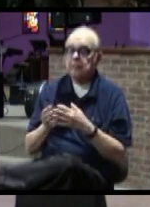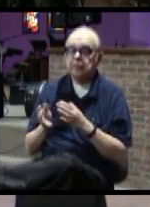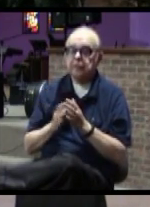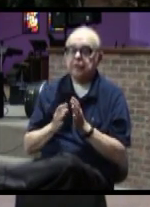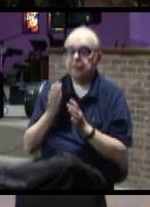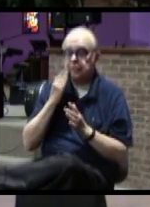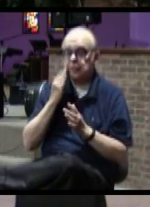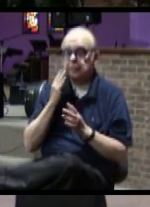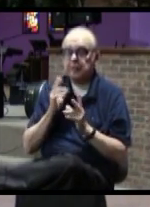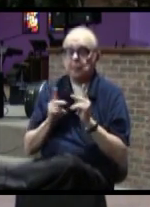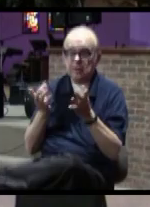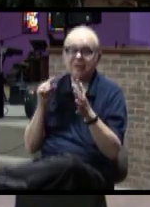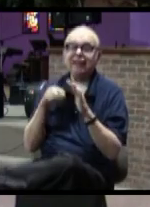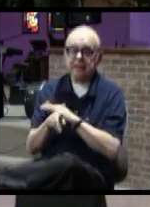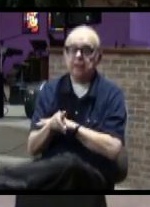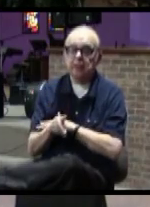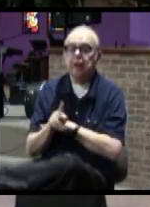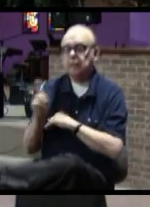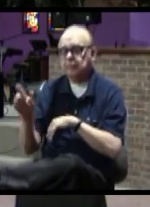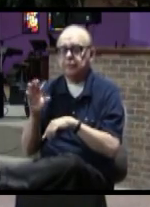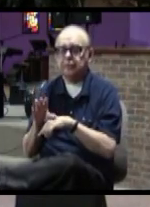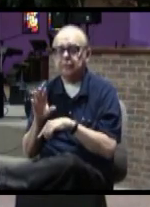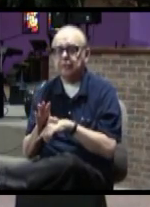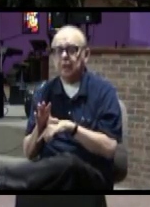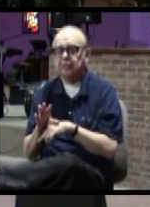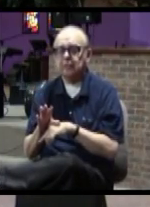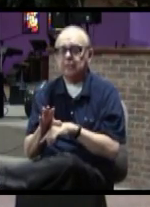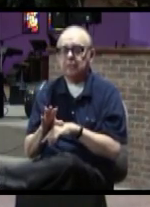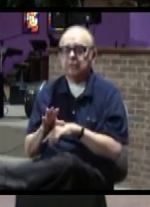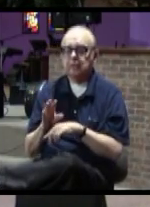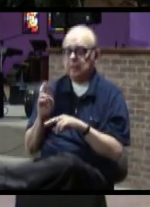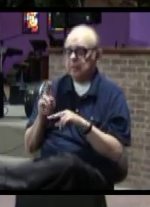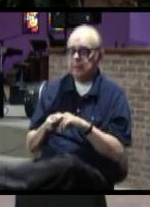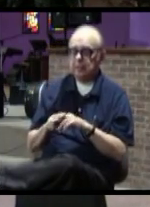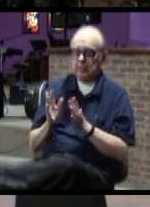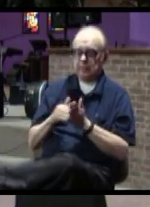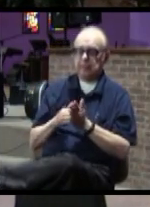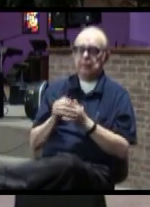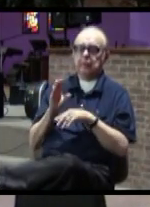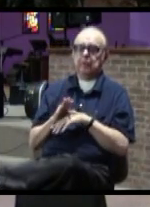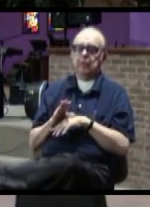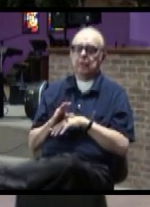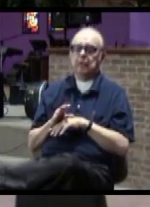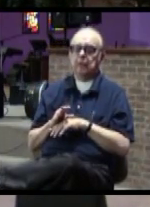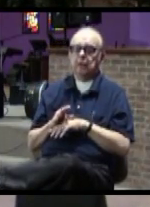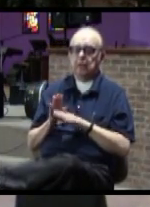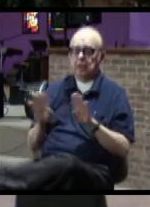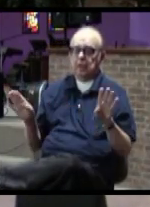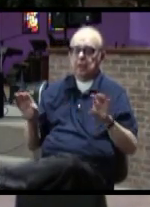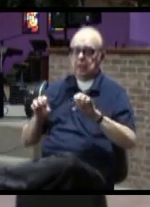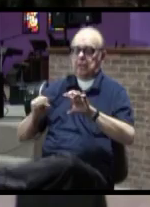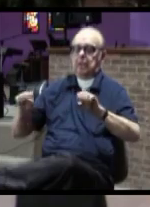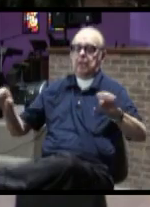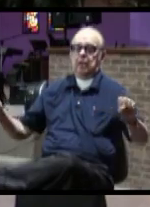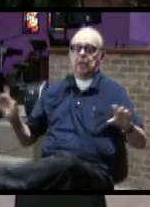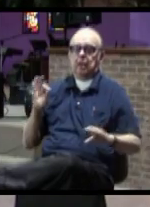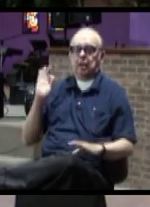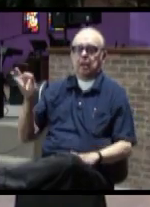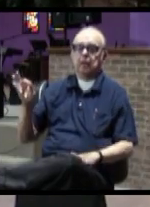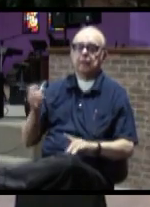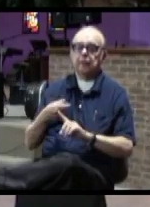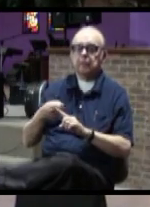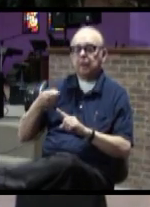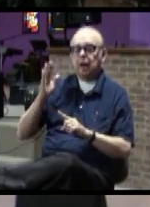were out to get him and try to kill him. He was going into the church and into the synagogue and sitting right in the middle of the synagogue, opening